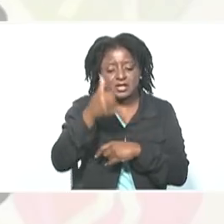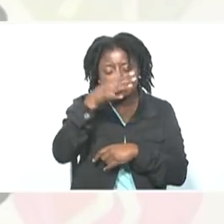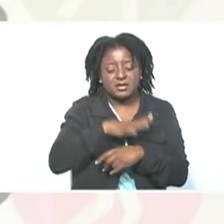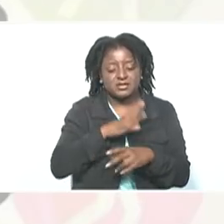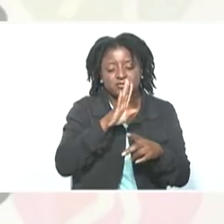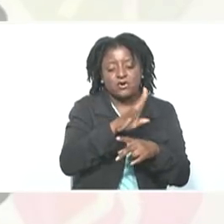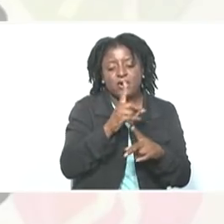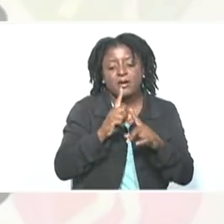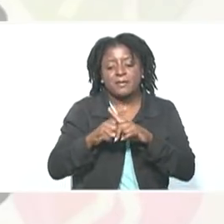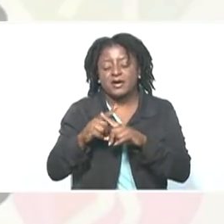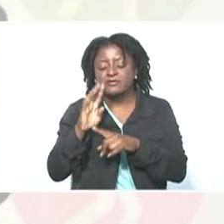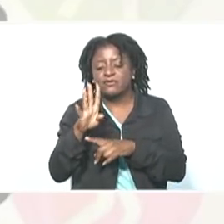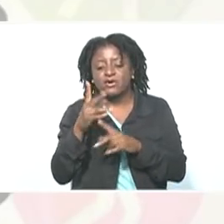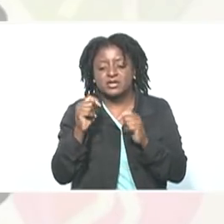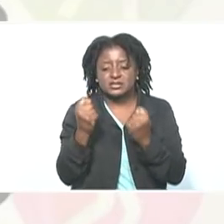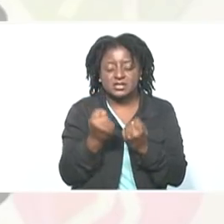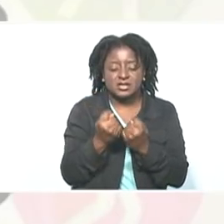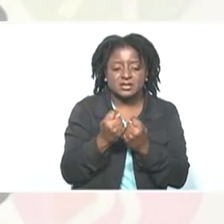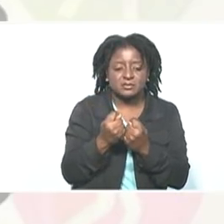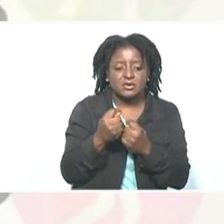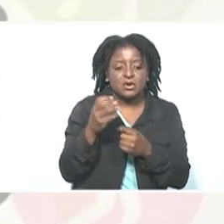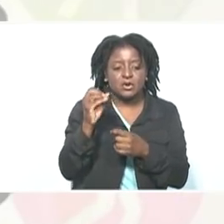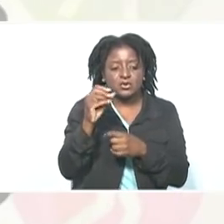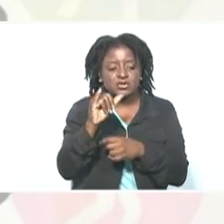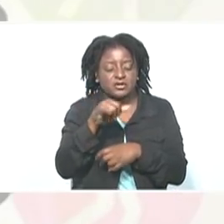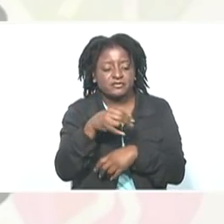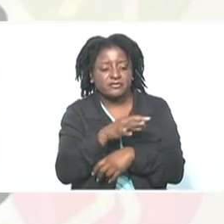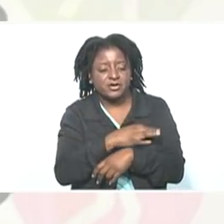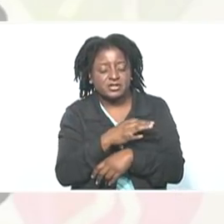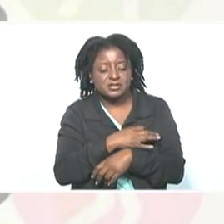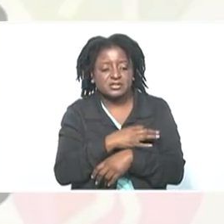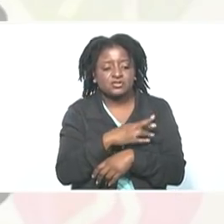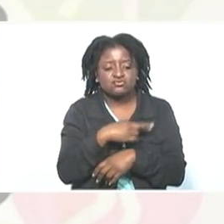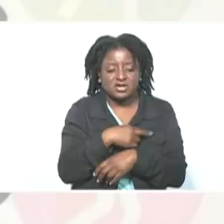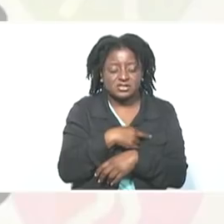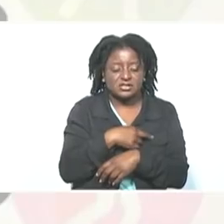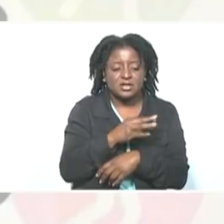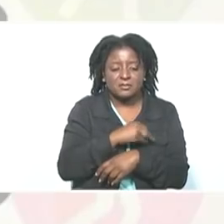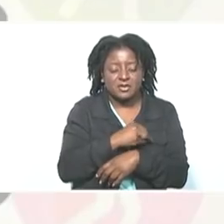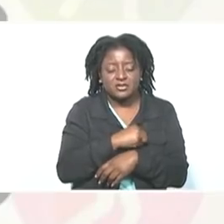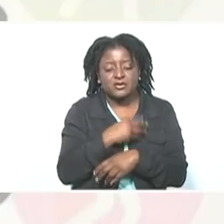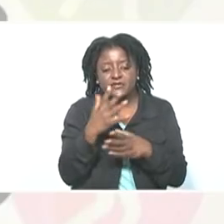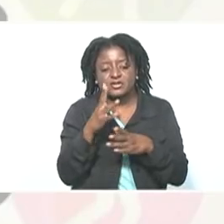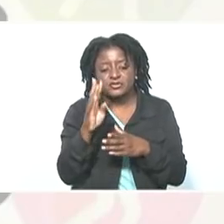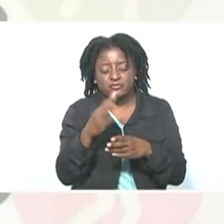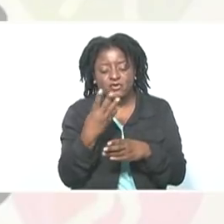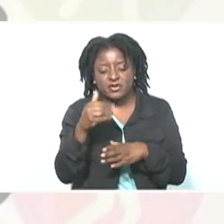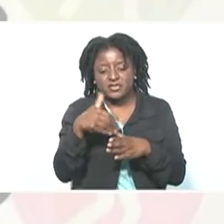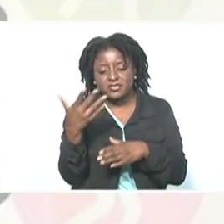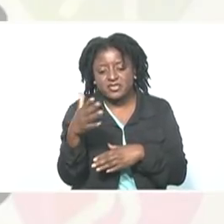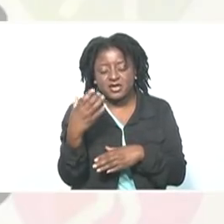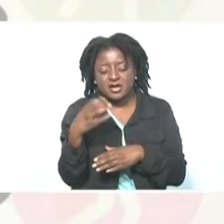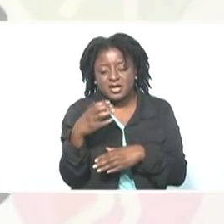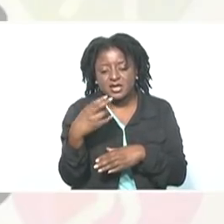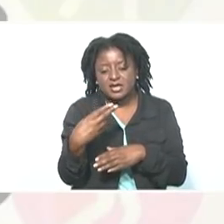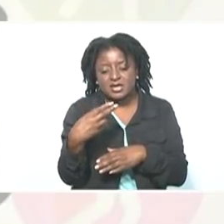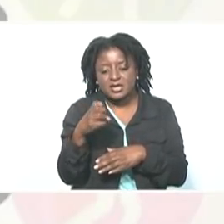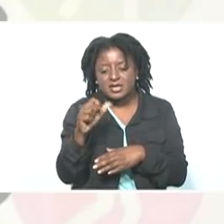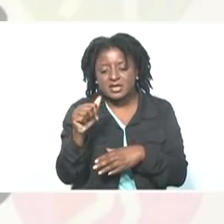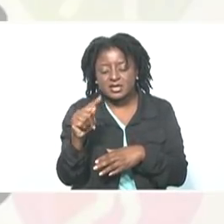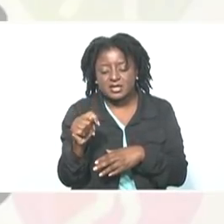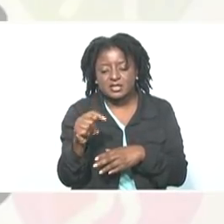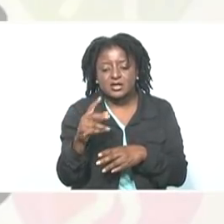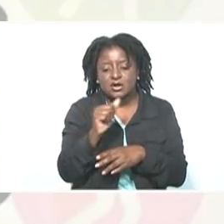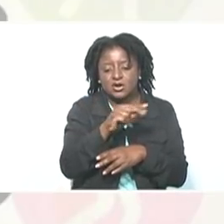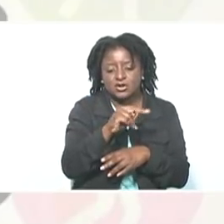O.J. Ferguson, Alonzo Russell, Michael Matthew, and Ramon Miller finished fourth in their heat in 3:04.62. However, Australia, who